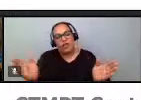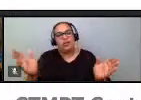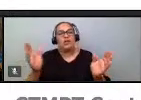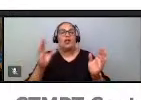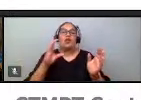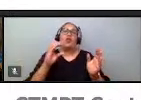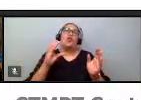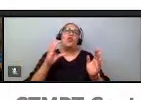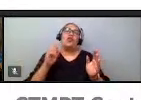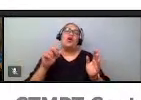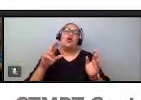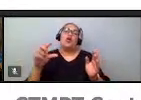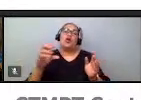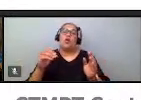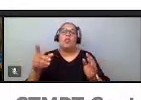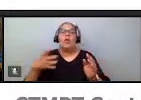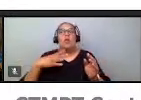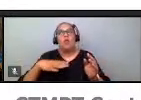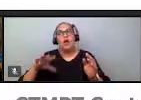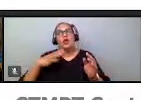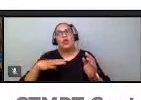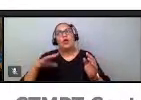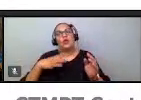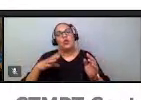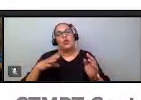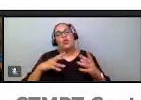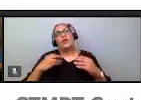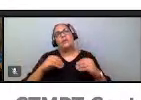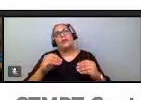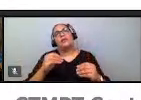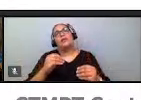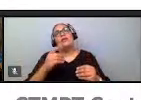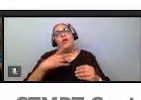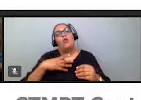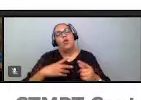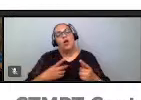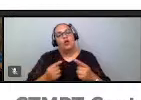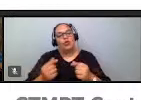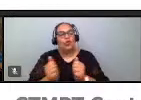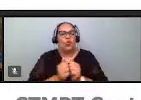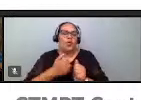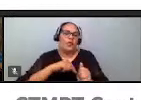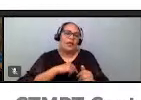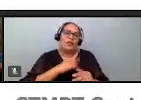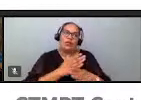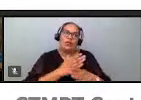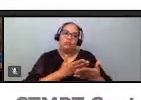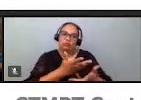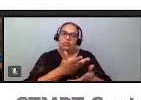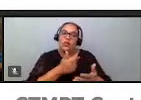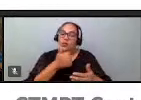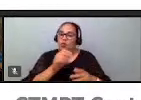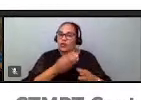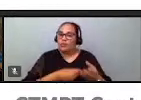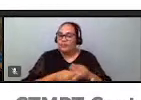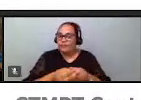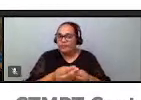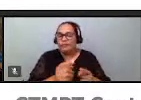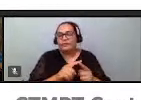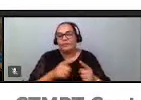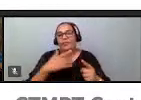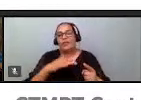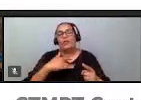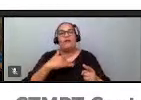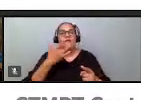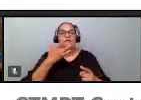they are wanting wanting our business they want to deal with us and you take this rate of exchange is very much in our